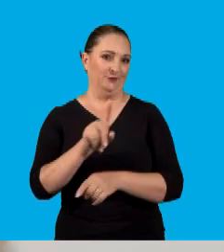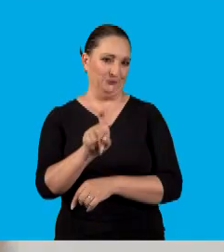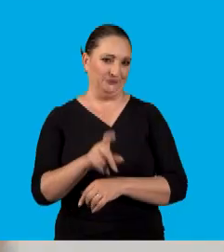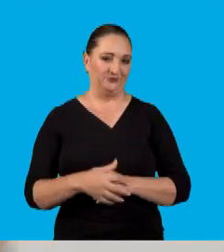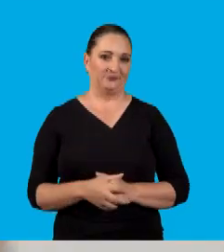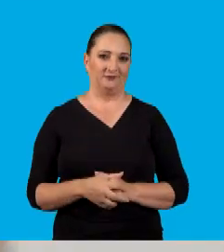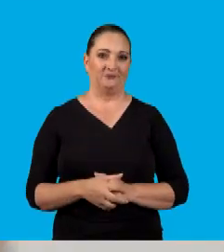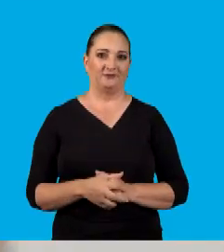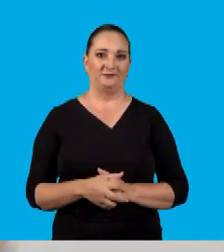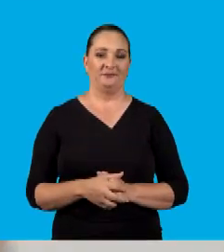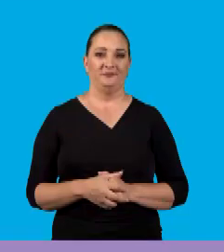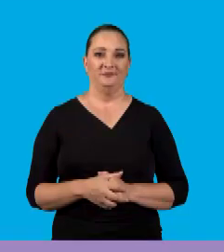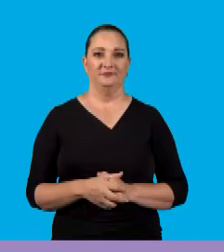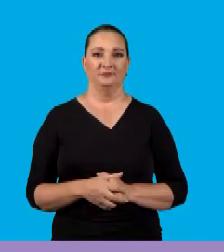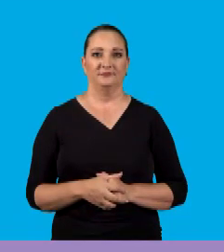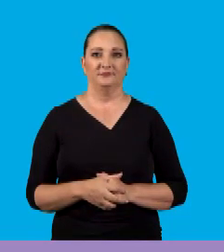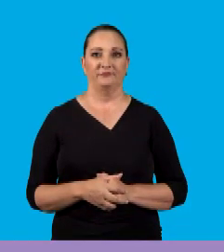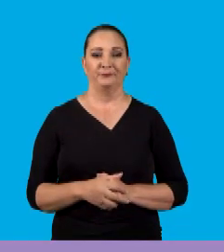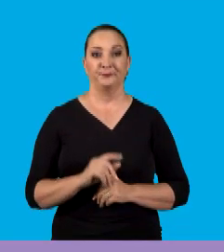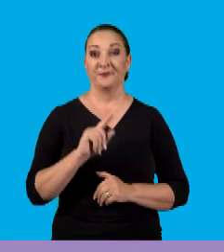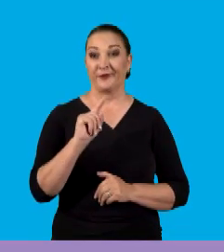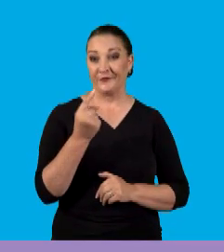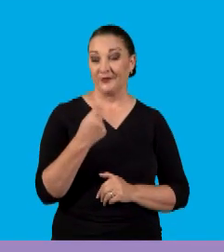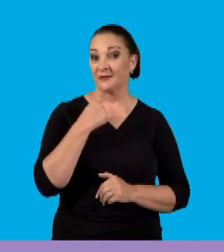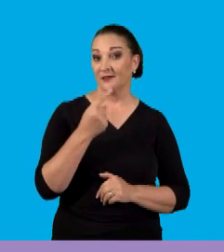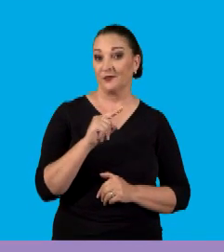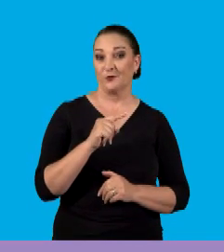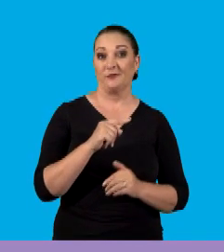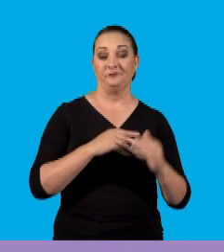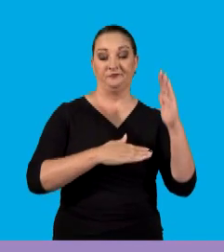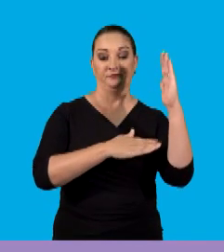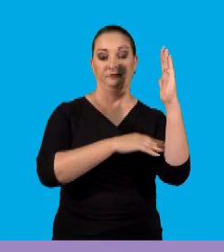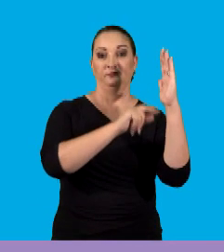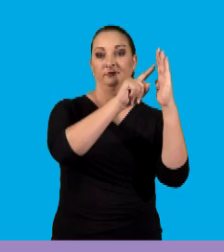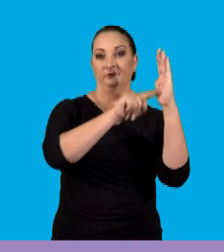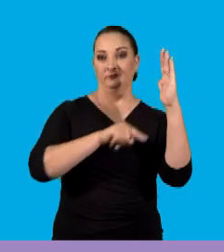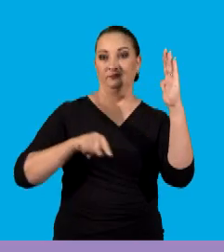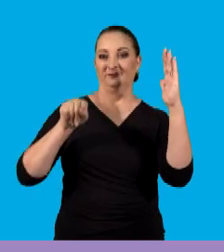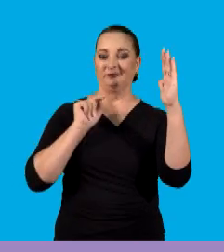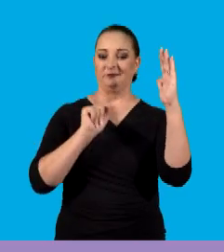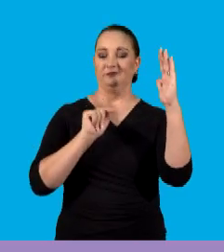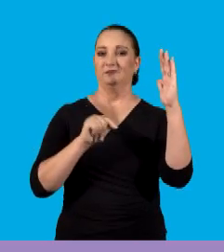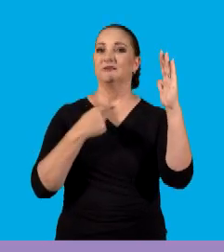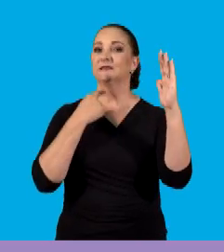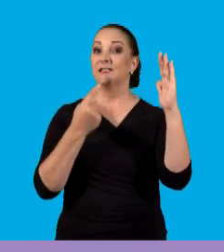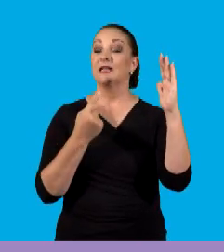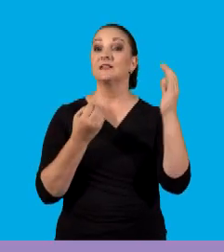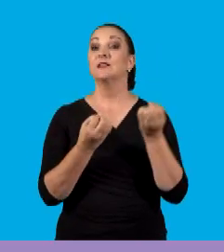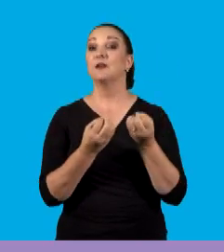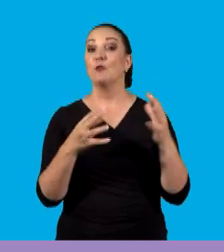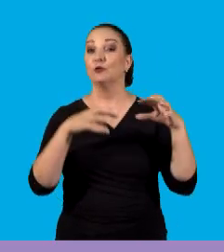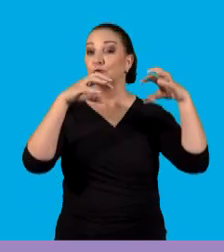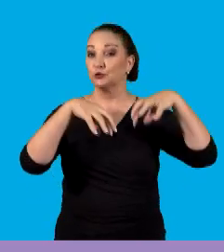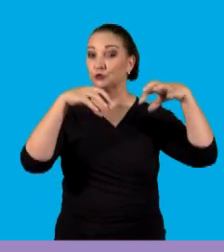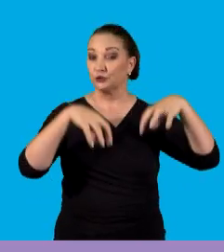look at the first one. So the first one there says, the graph represents the amount of rainfall in